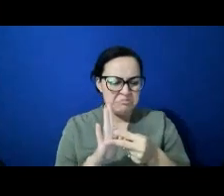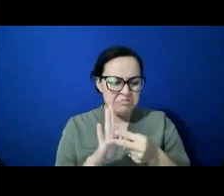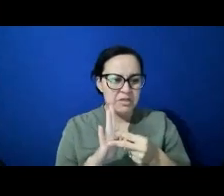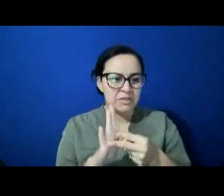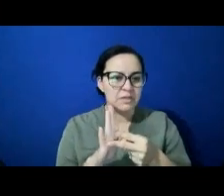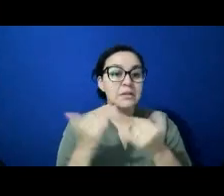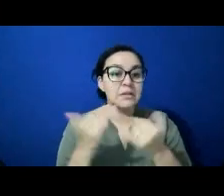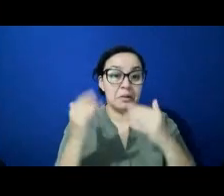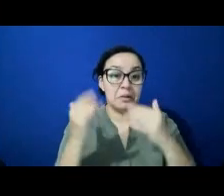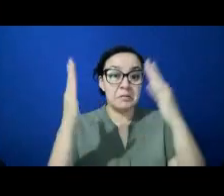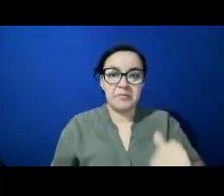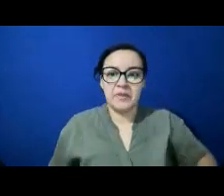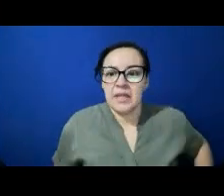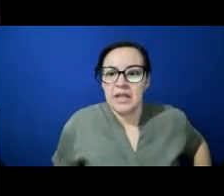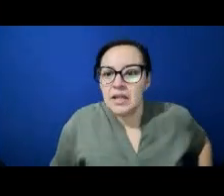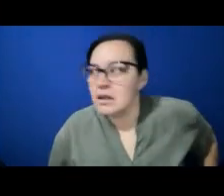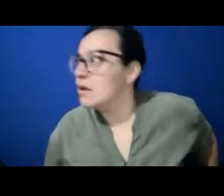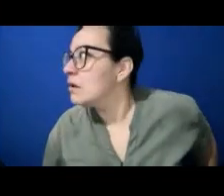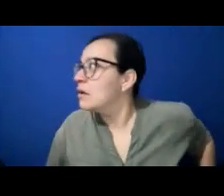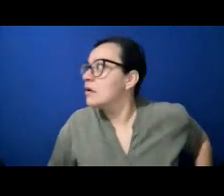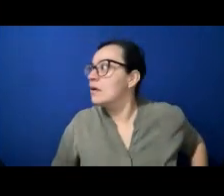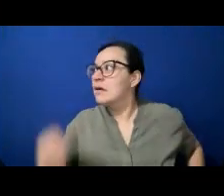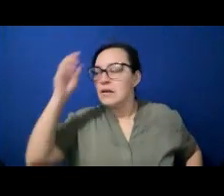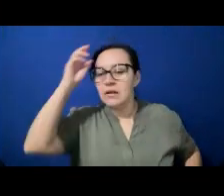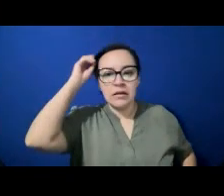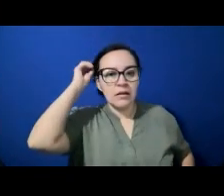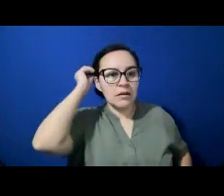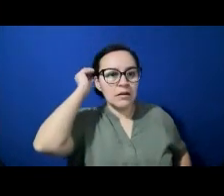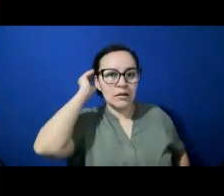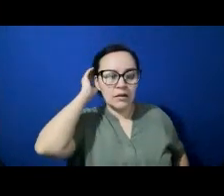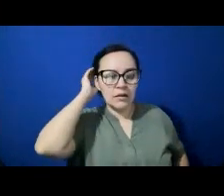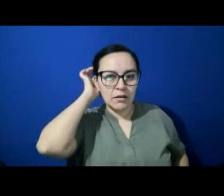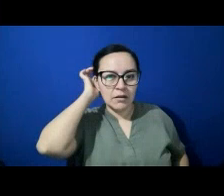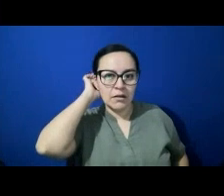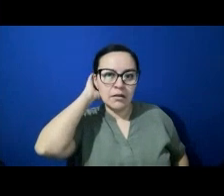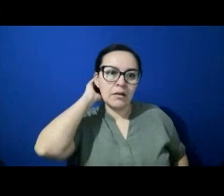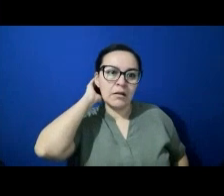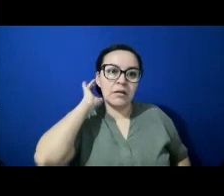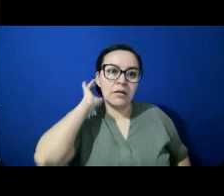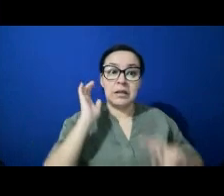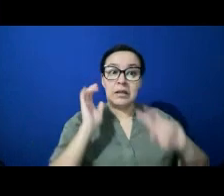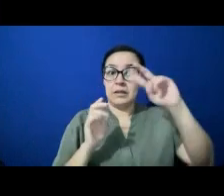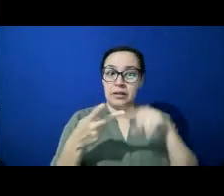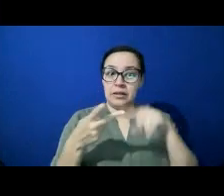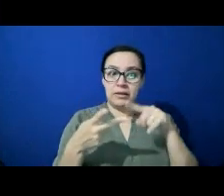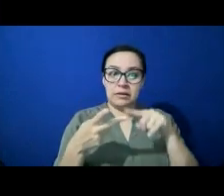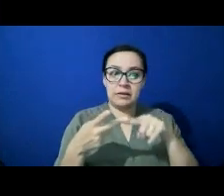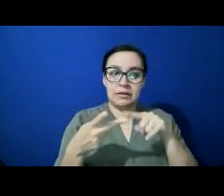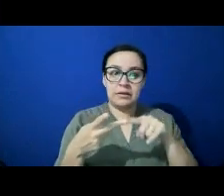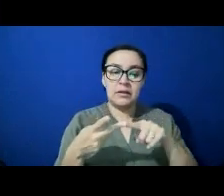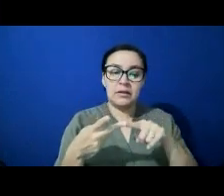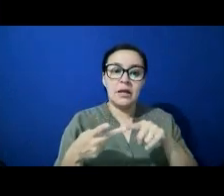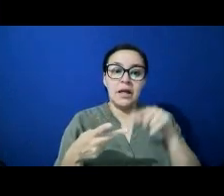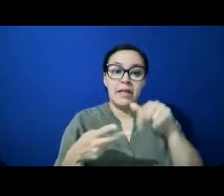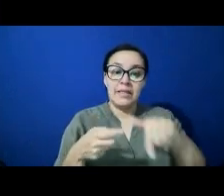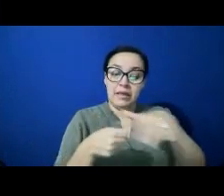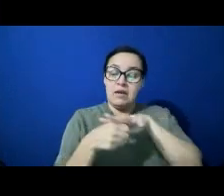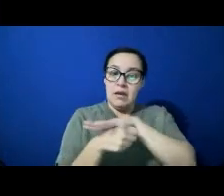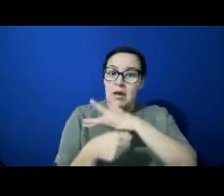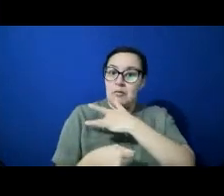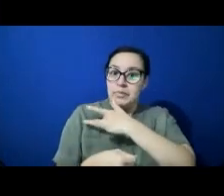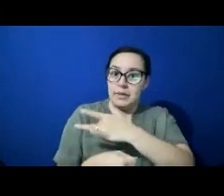climate warming and how that affects us here. Lesson number 2 shows a little bit of the tendencies